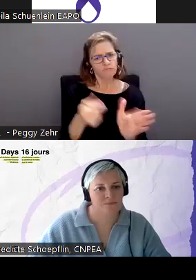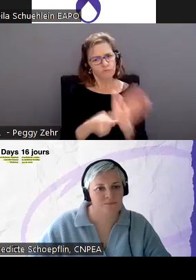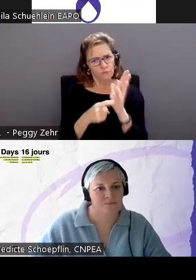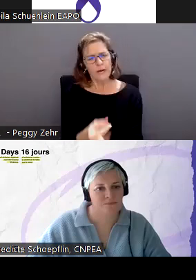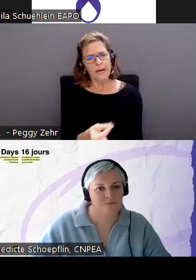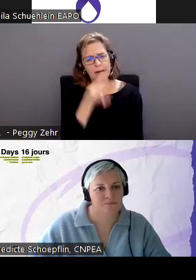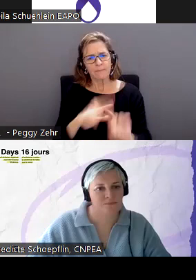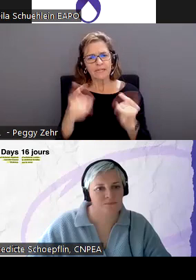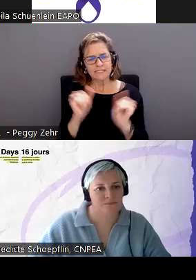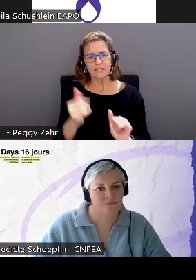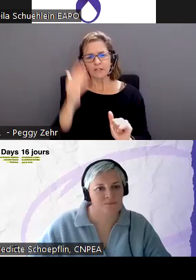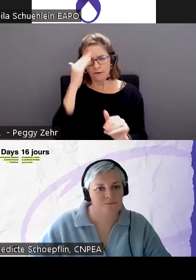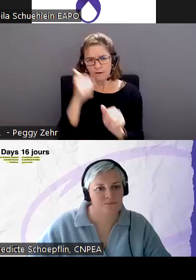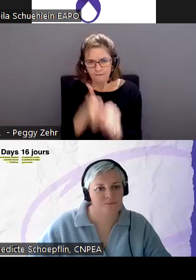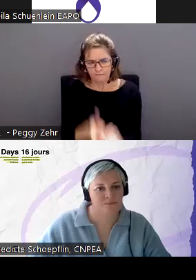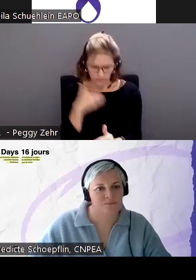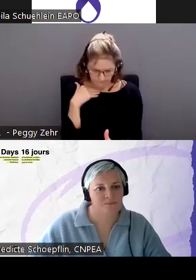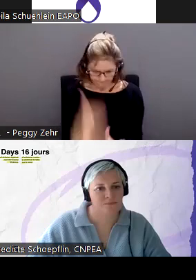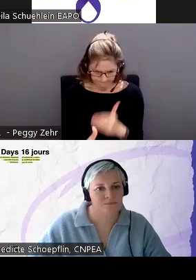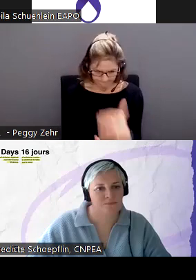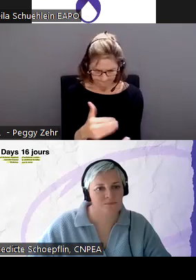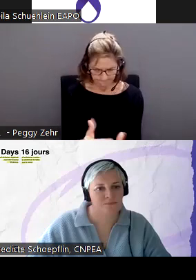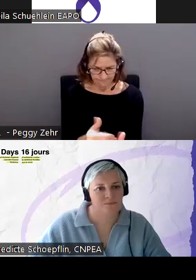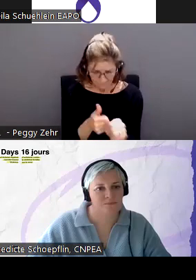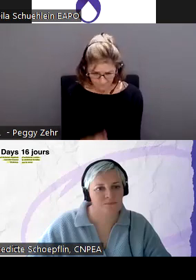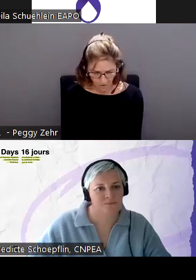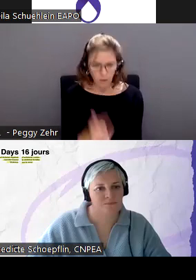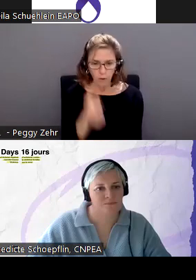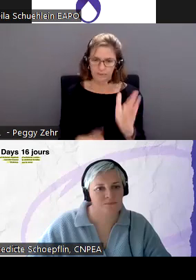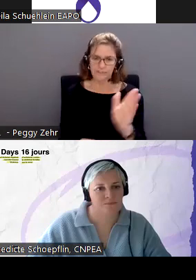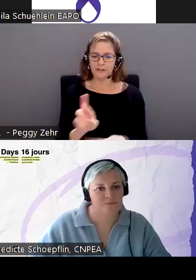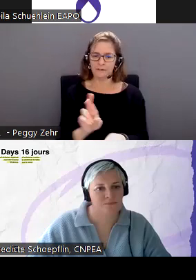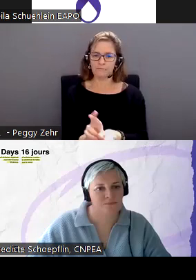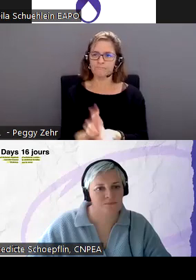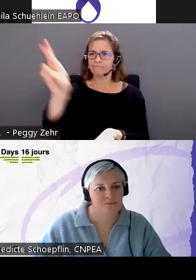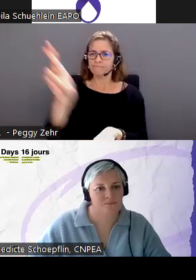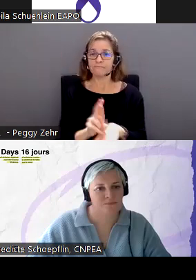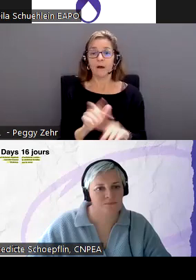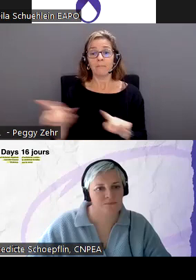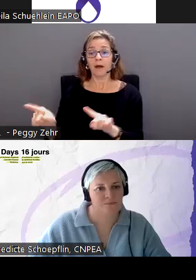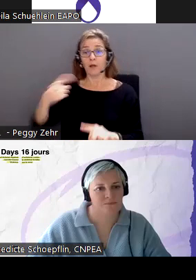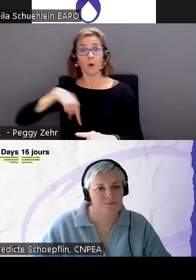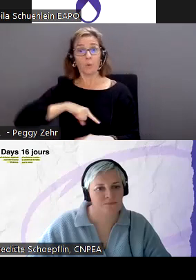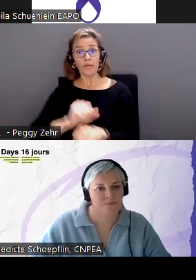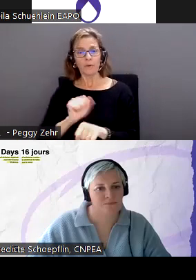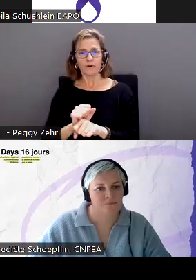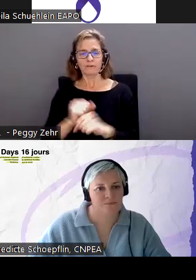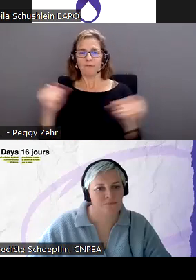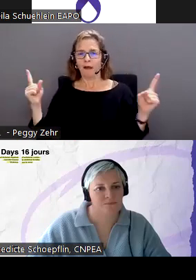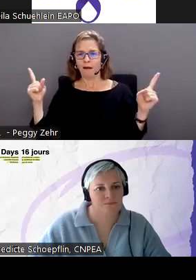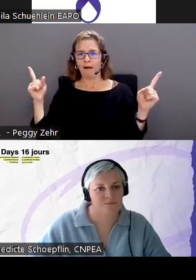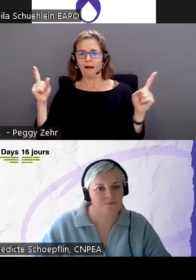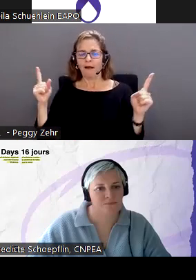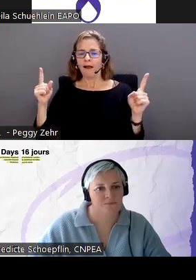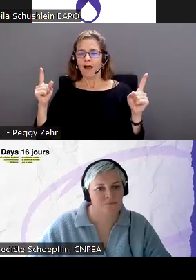but it's still a matter of following the directions. The space that we're working in is complex space. It's raising a child. There is